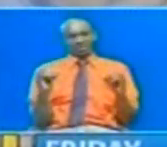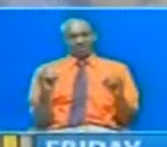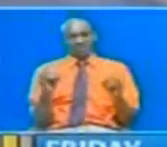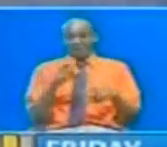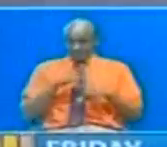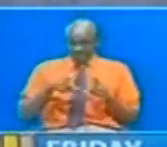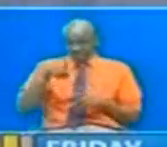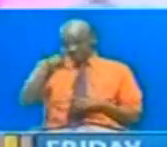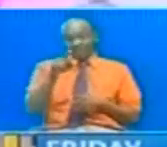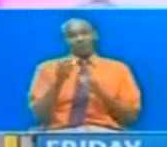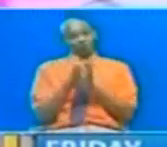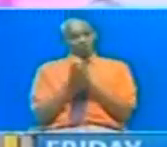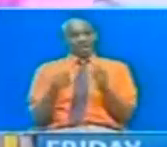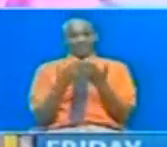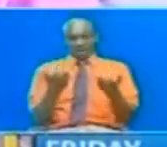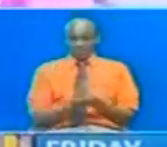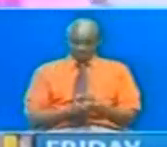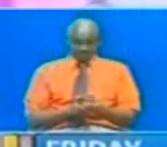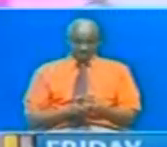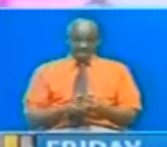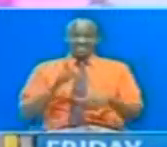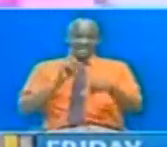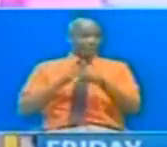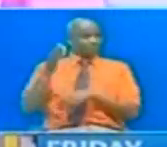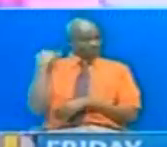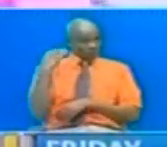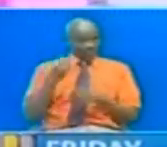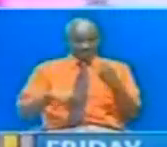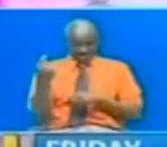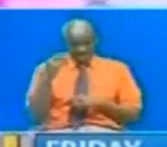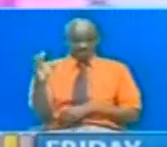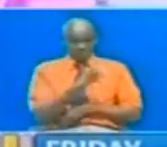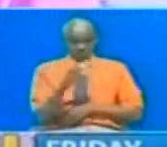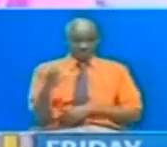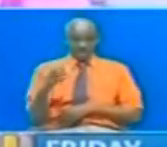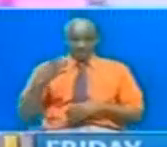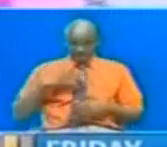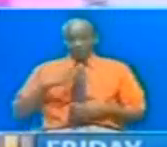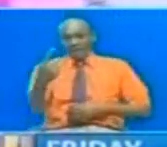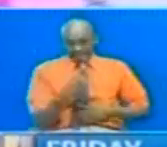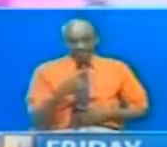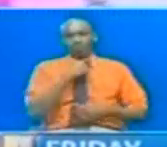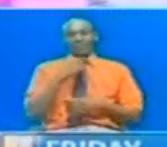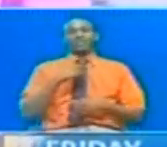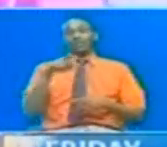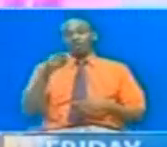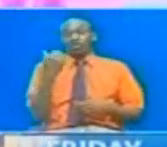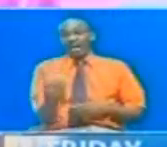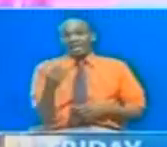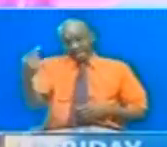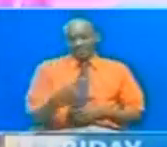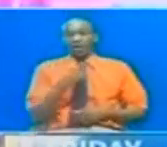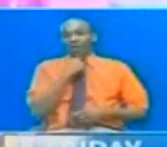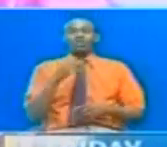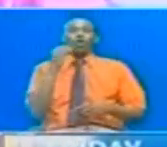his inspirational story. Hapo weza kaa ukiuza tembo, mara mtoto ameingia ataka kufanya homework. Uwezi